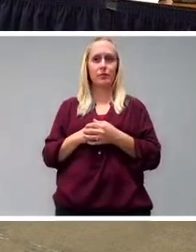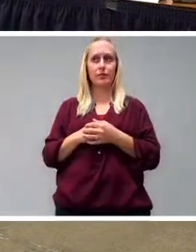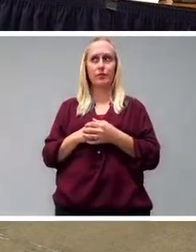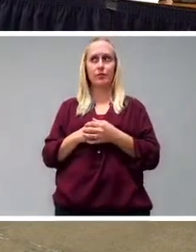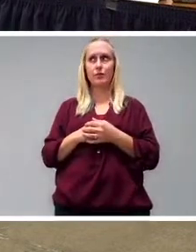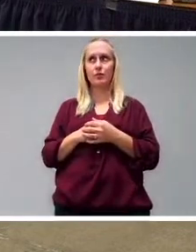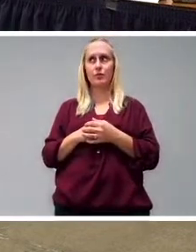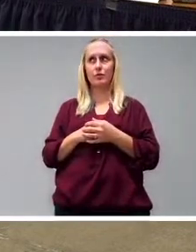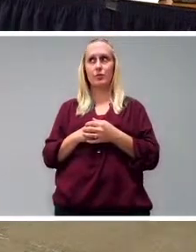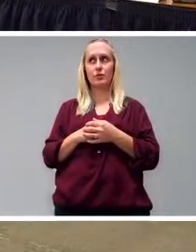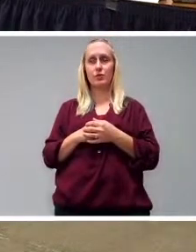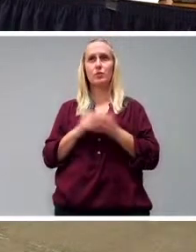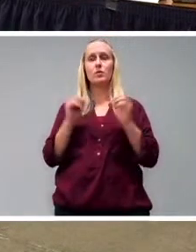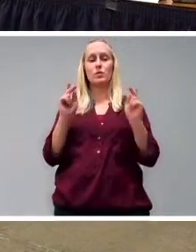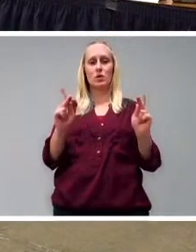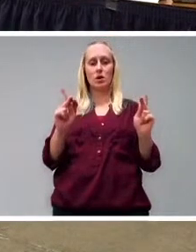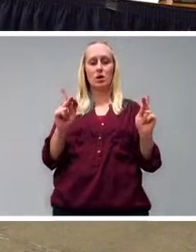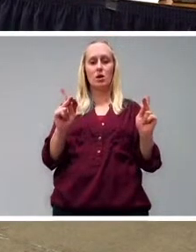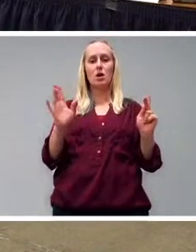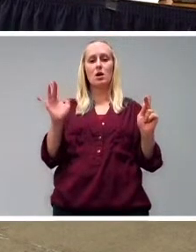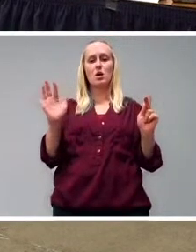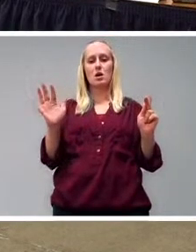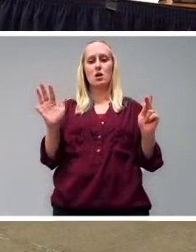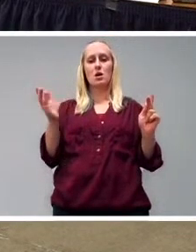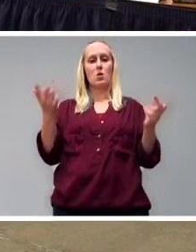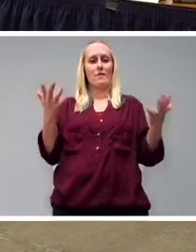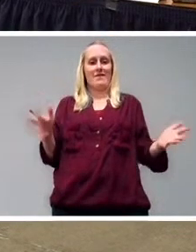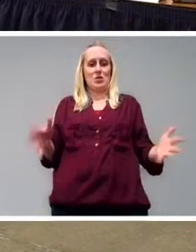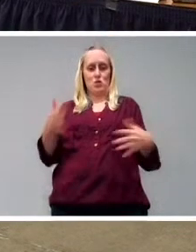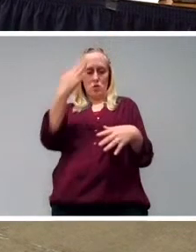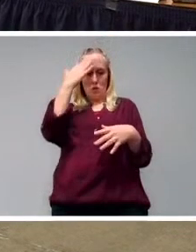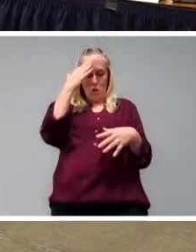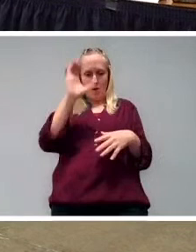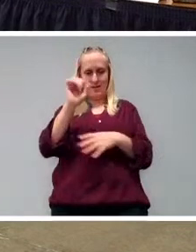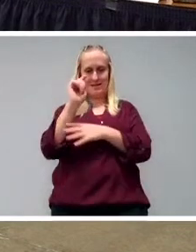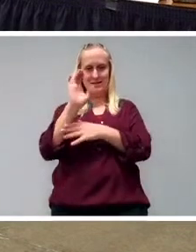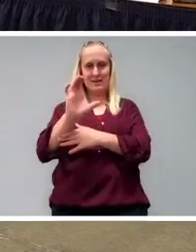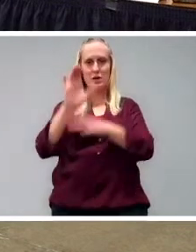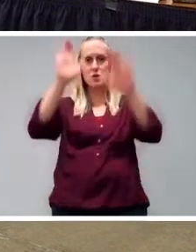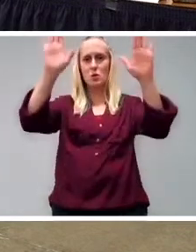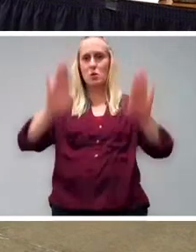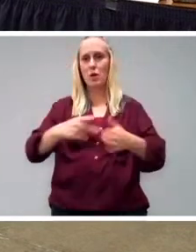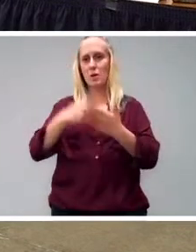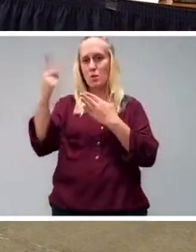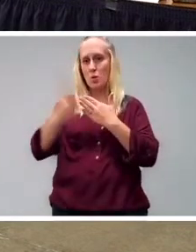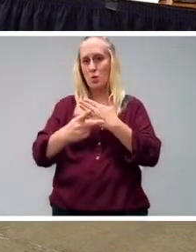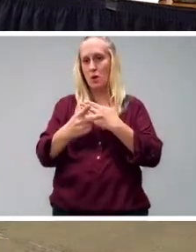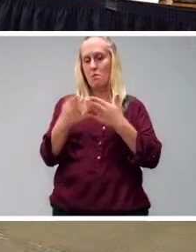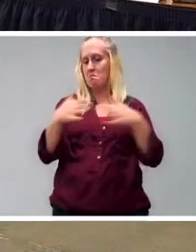Okay, so, well, as we already know, CTEC is just a really great program overall.